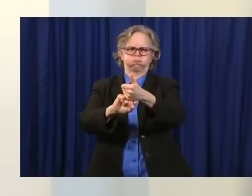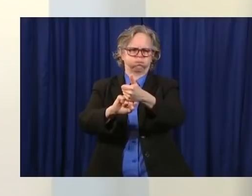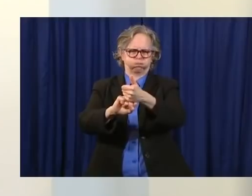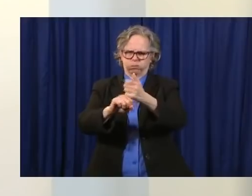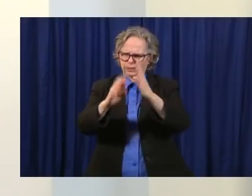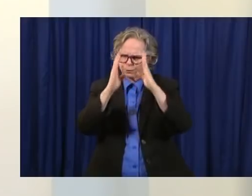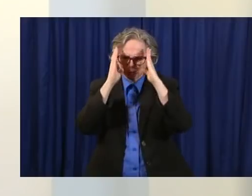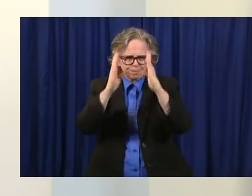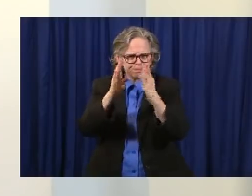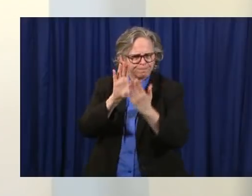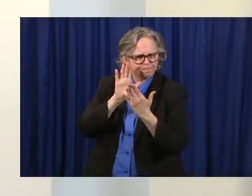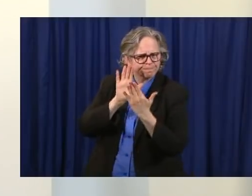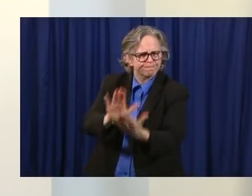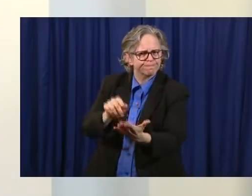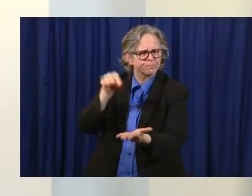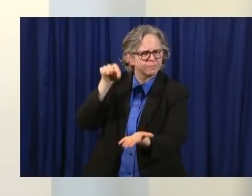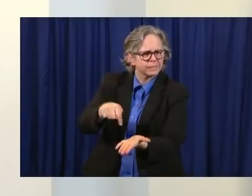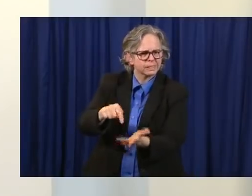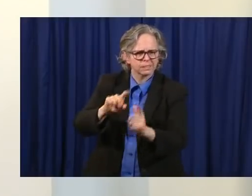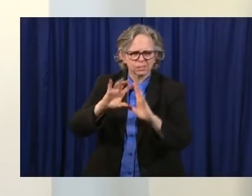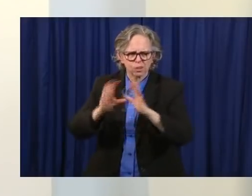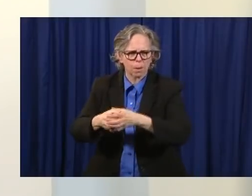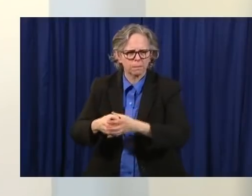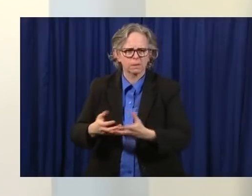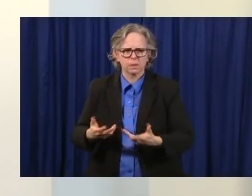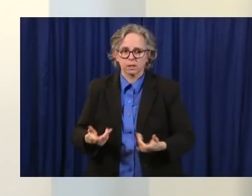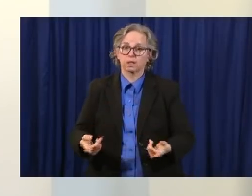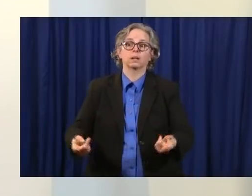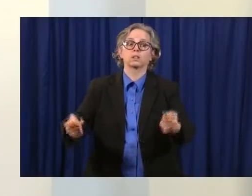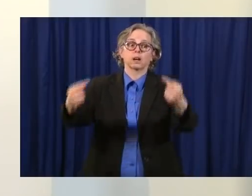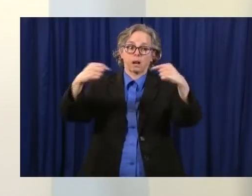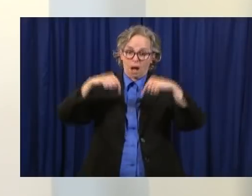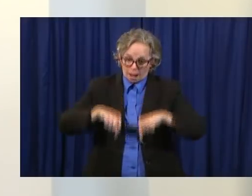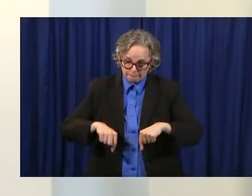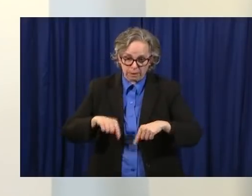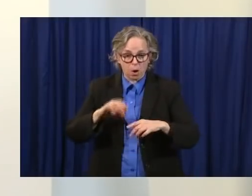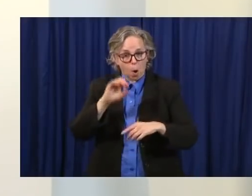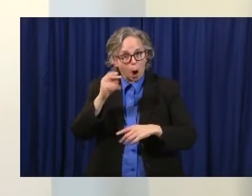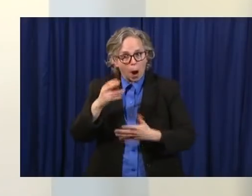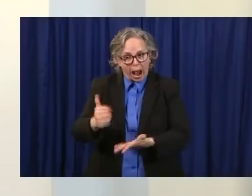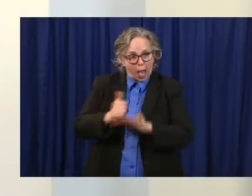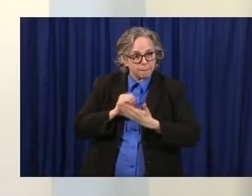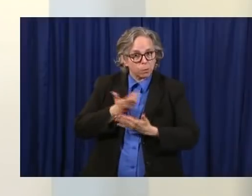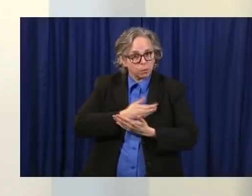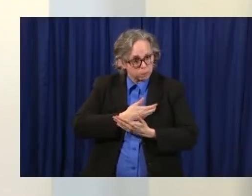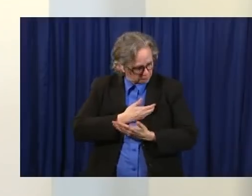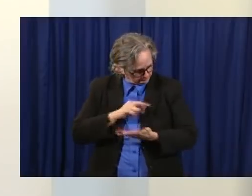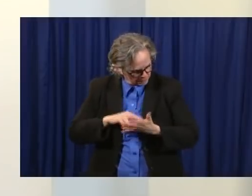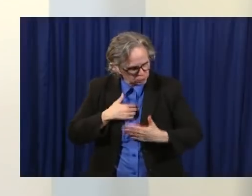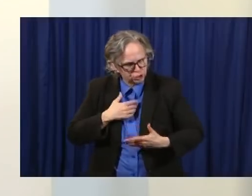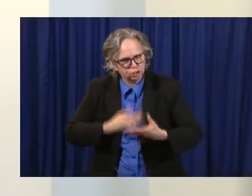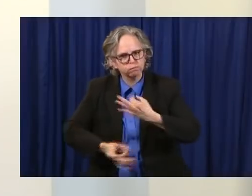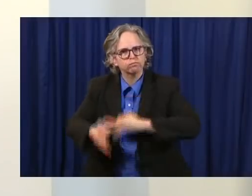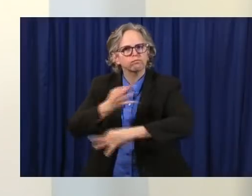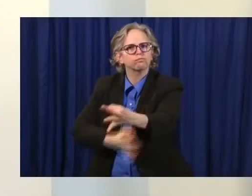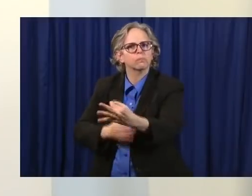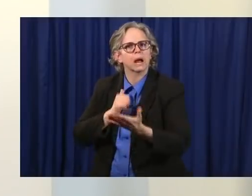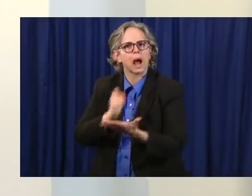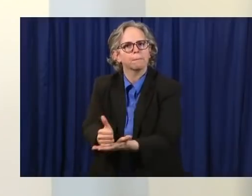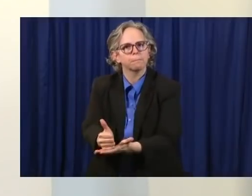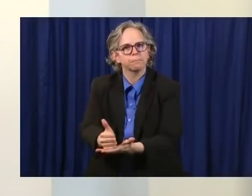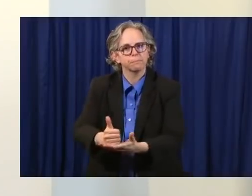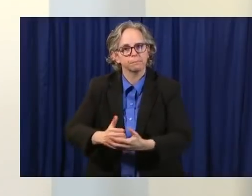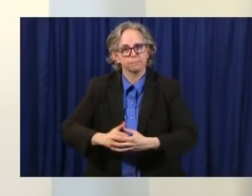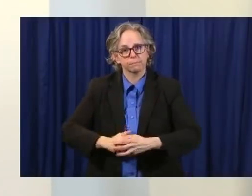here to help us in Ohio, and we want to make sure that they're not suffering